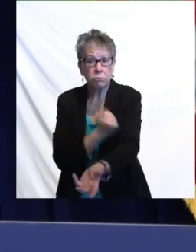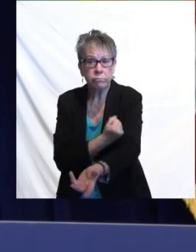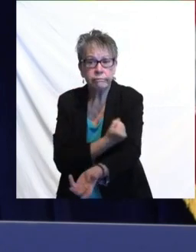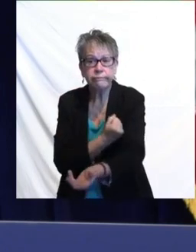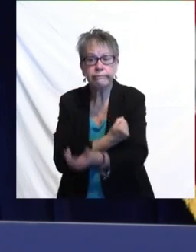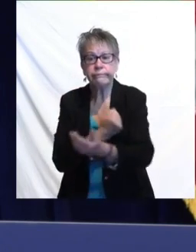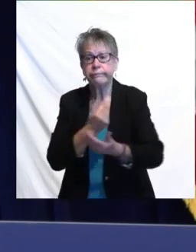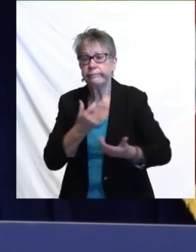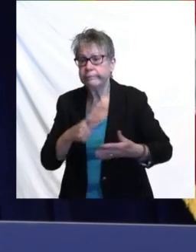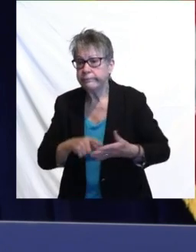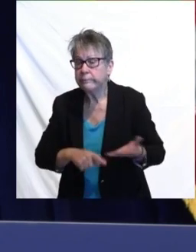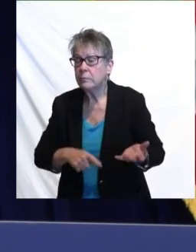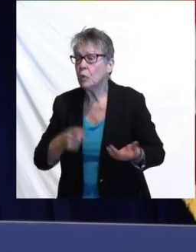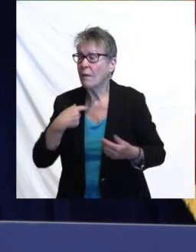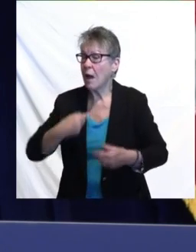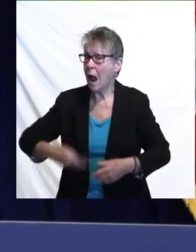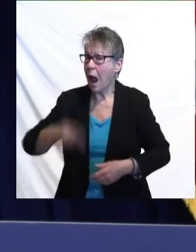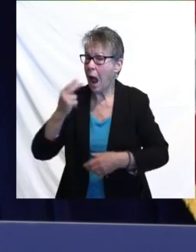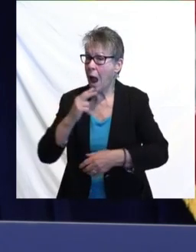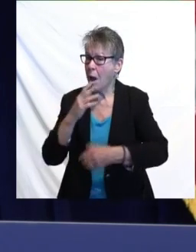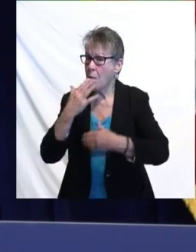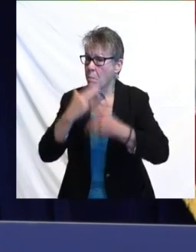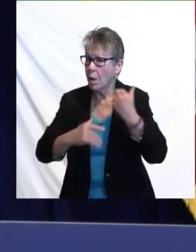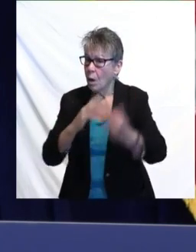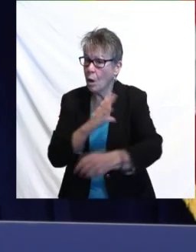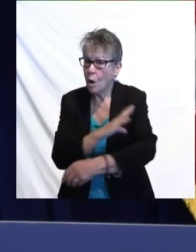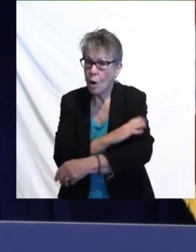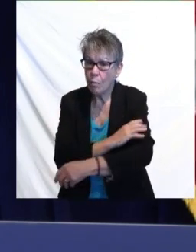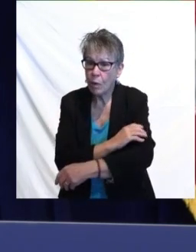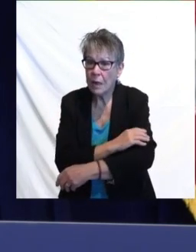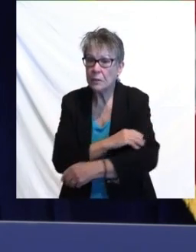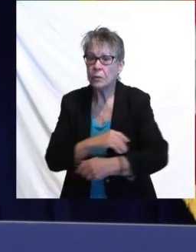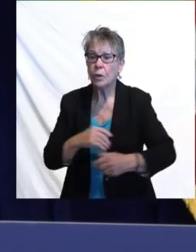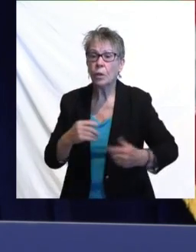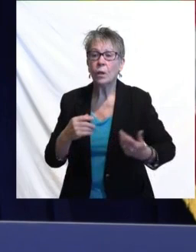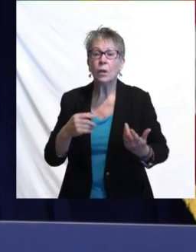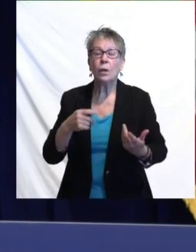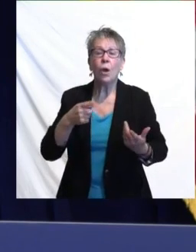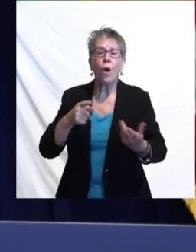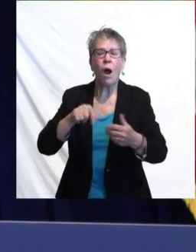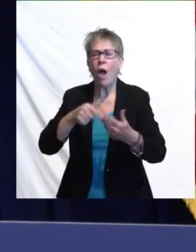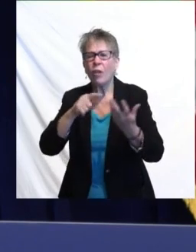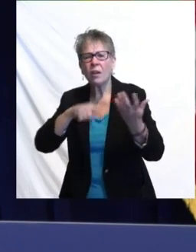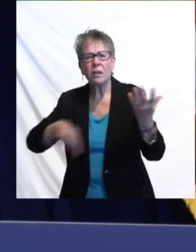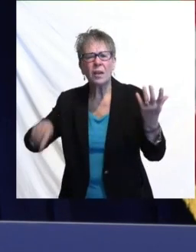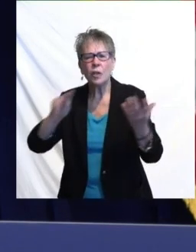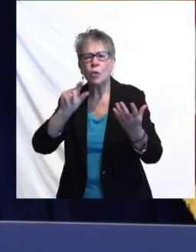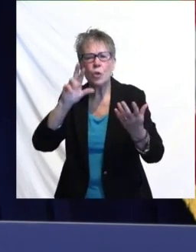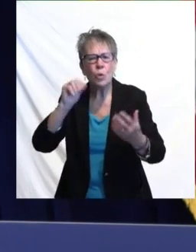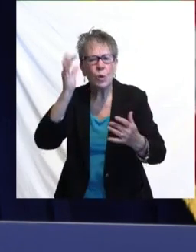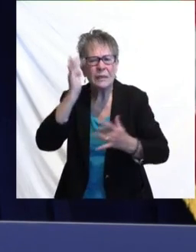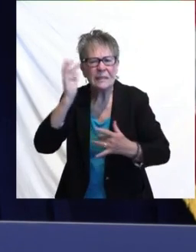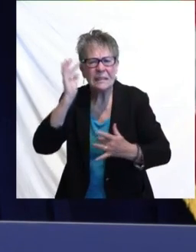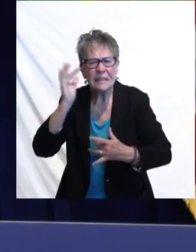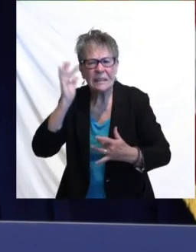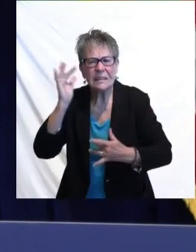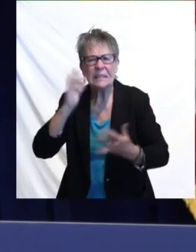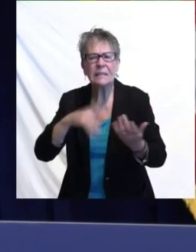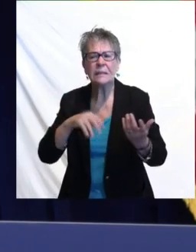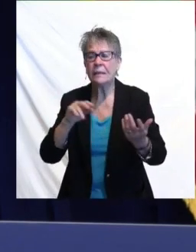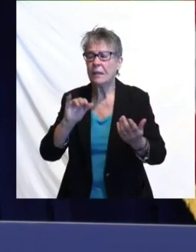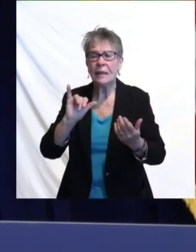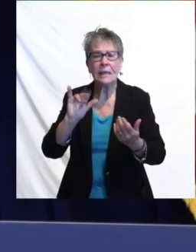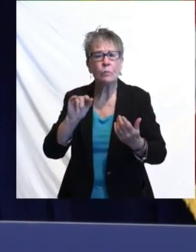or a neurological disorder, or maybe an immune disorder, to name a few, get